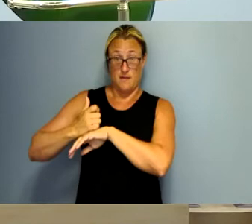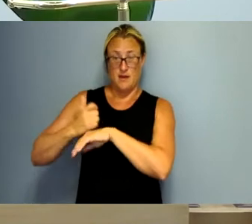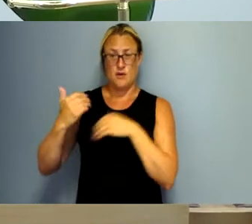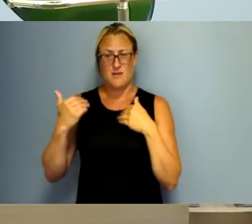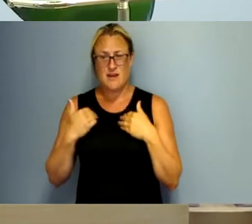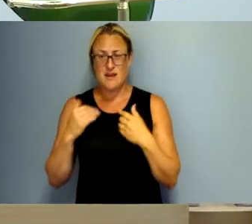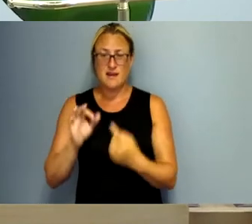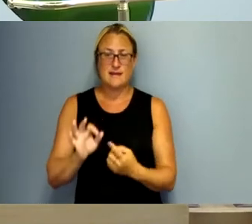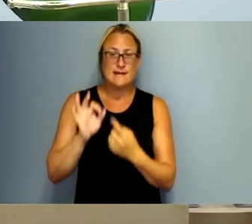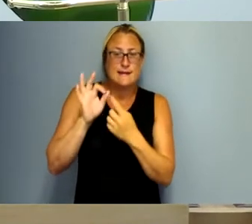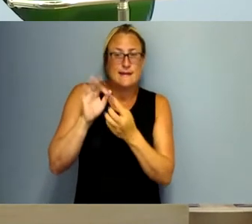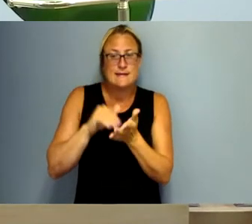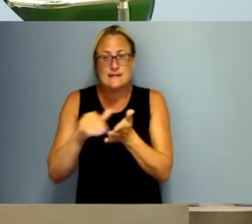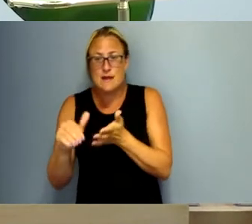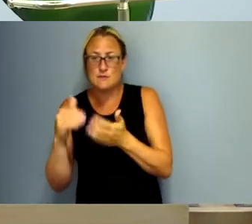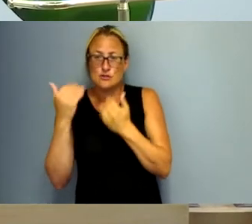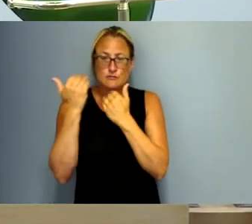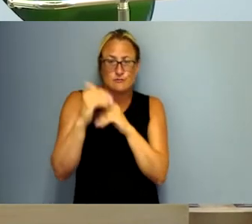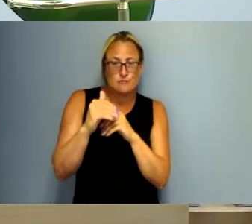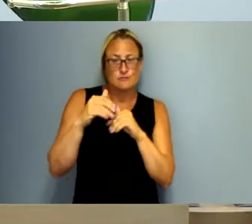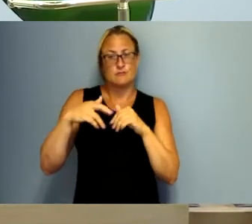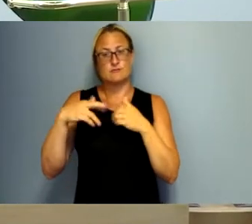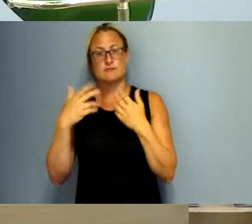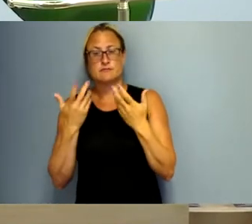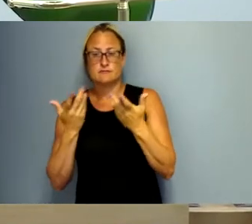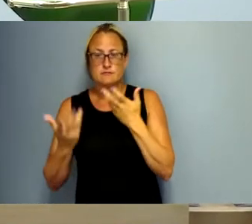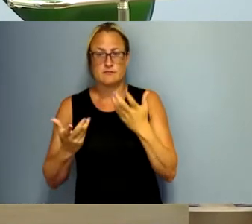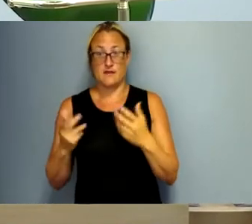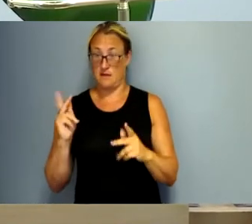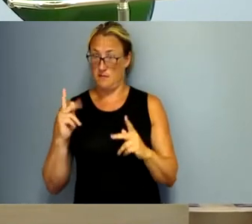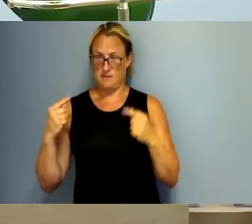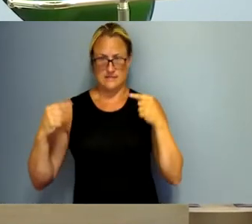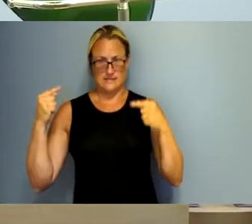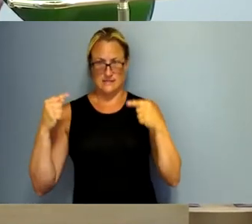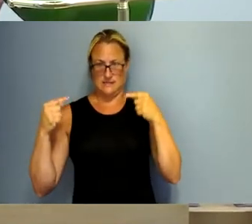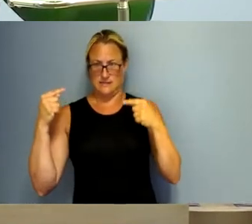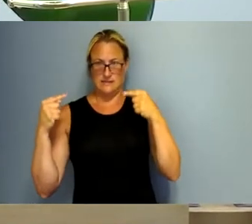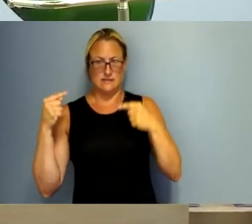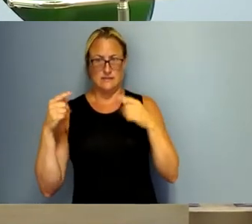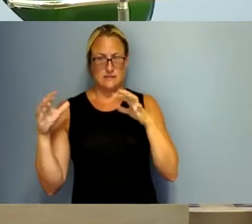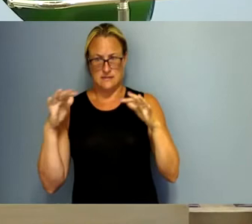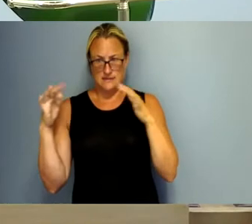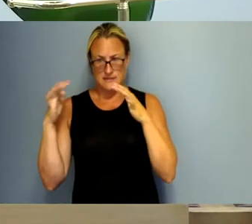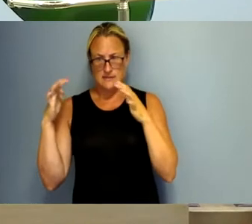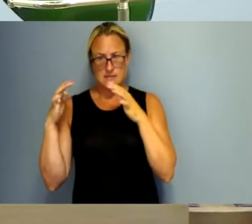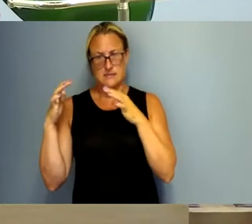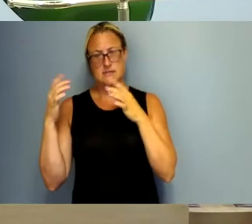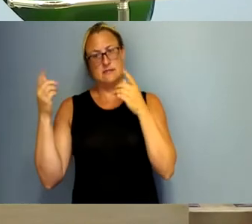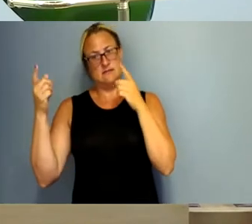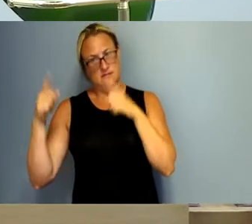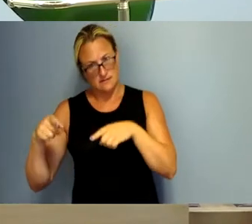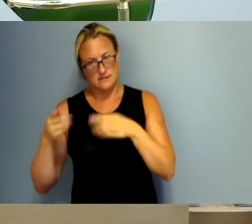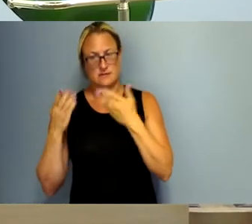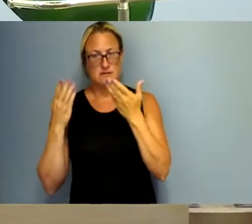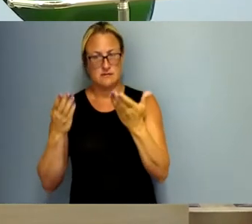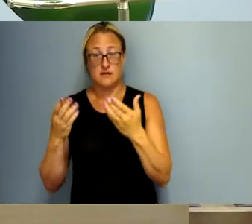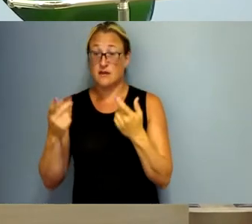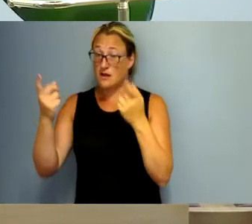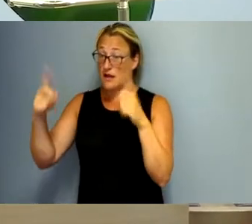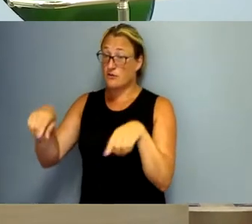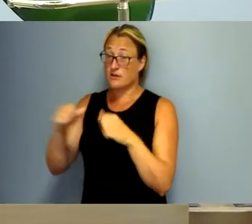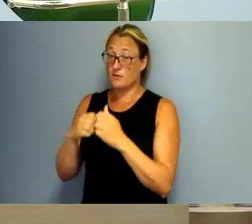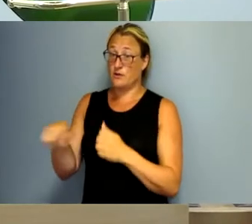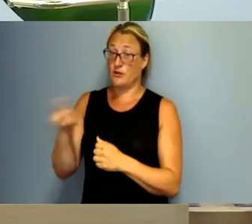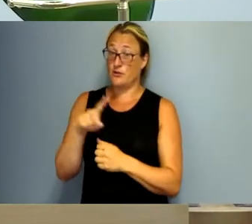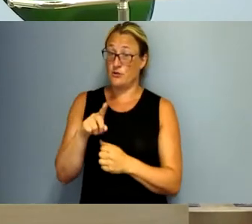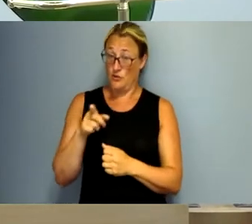and restrictions, that was really a point of contention of how this was going to work. So I agree with you. You have every right to